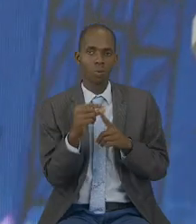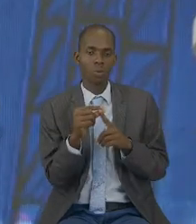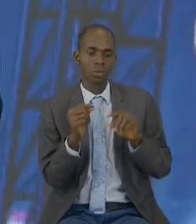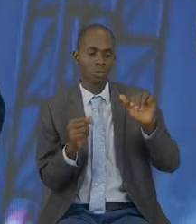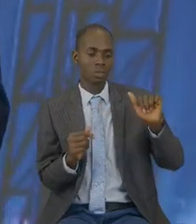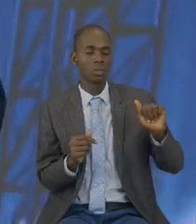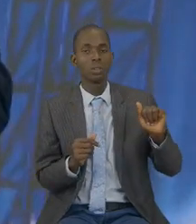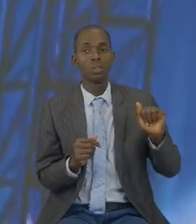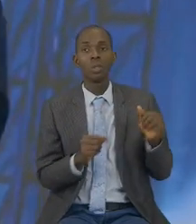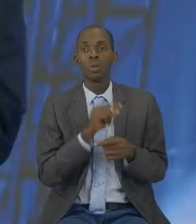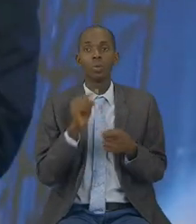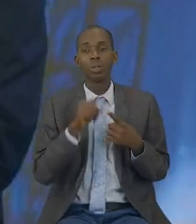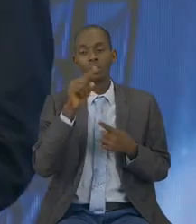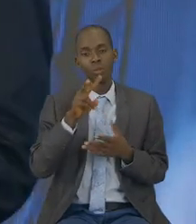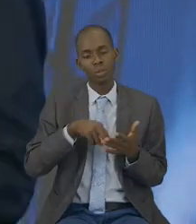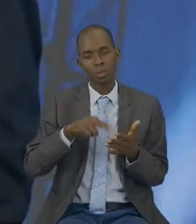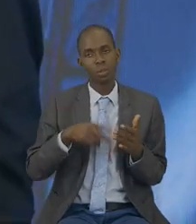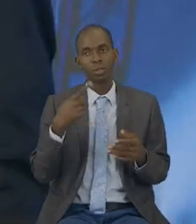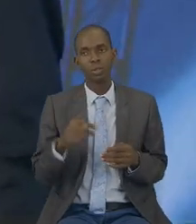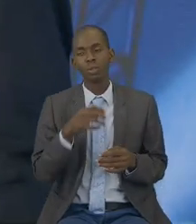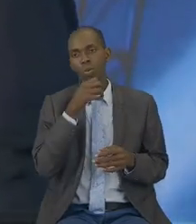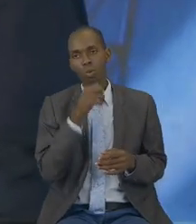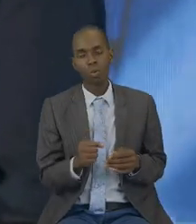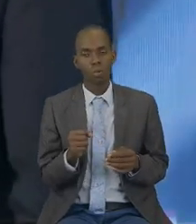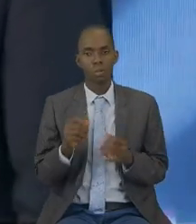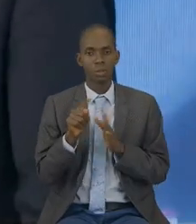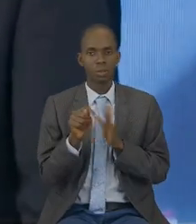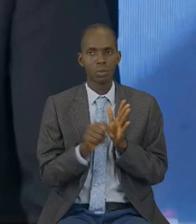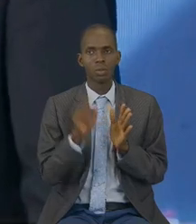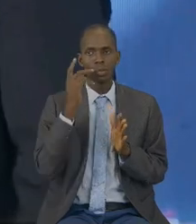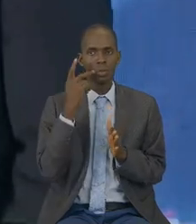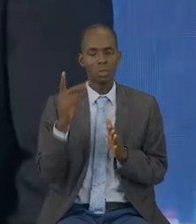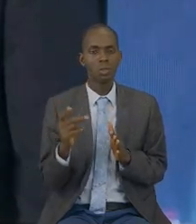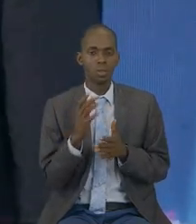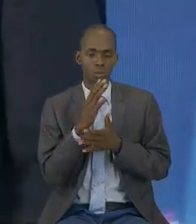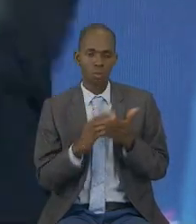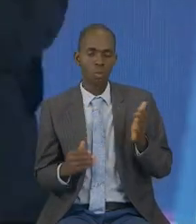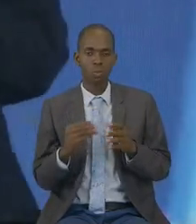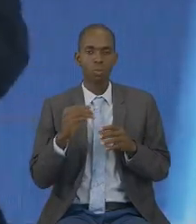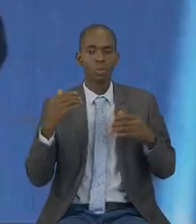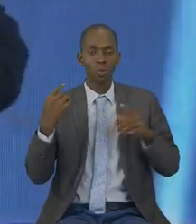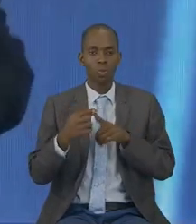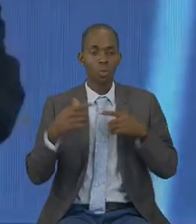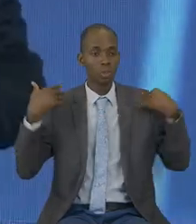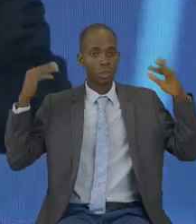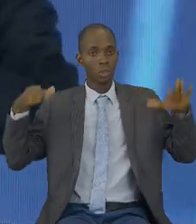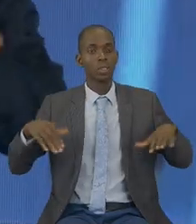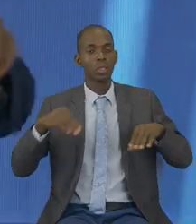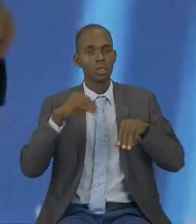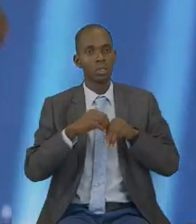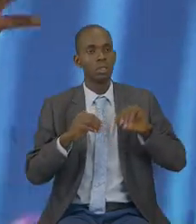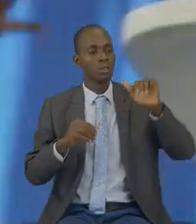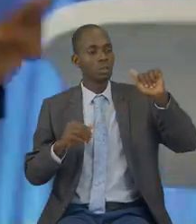the Old Testament, sometimes you say, I will send the angel with a capital A. And that will